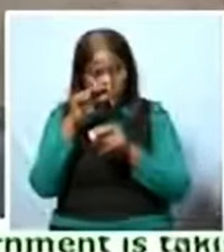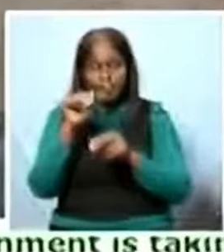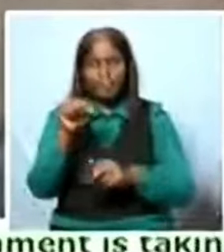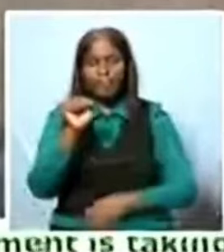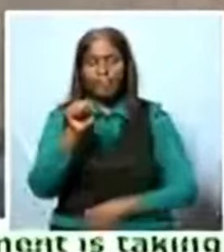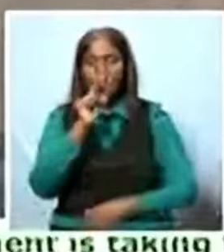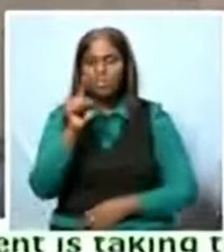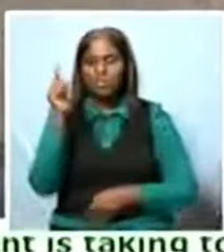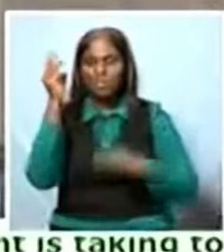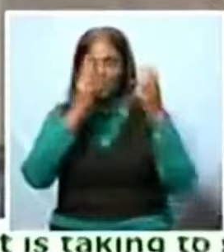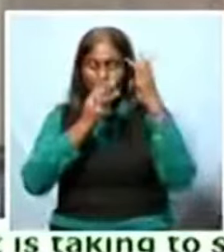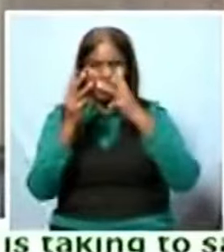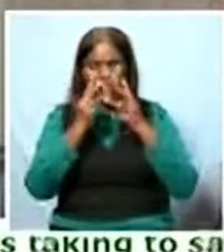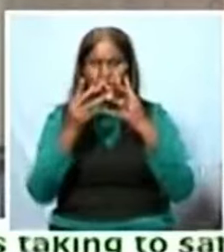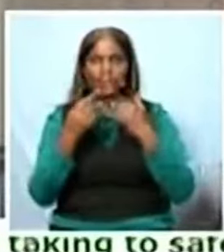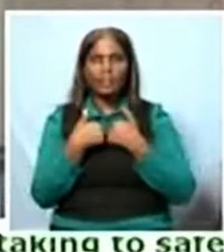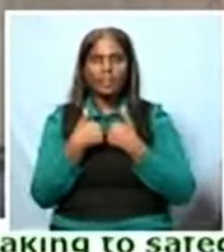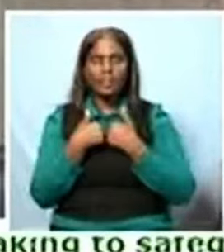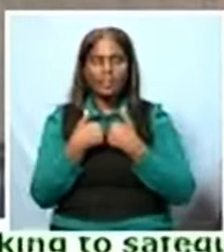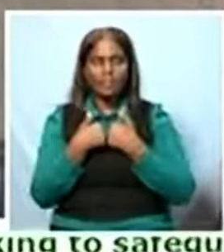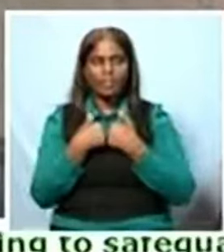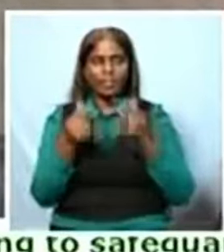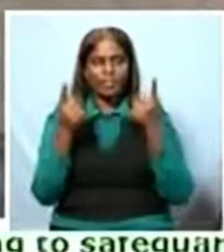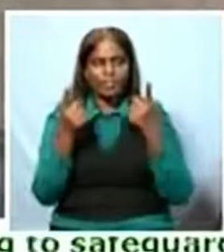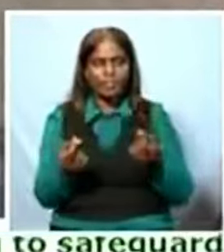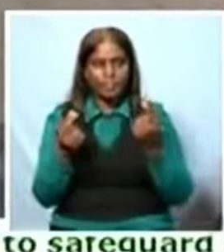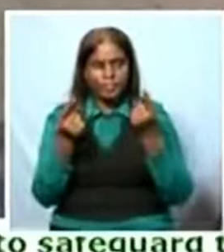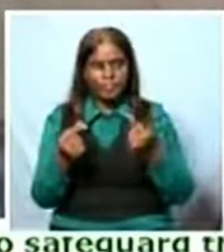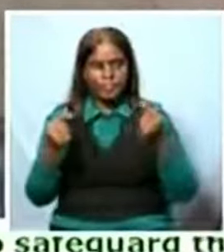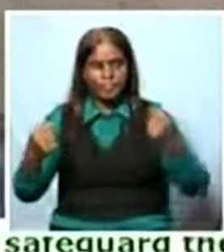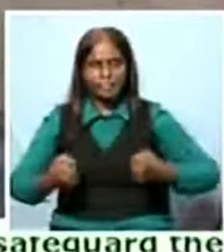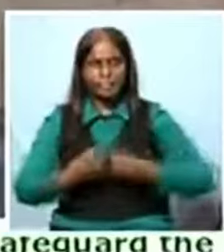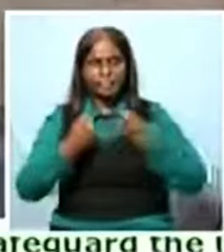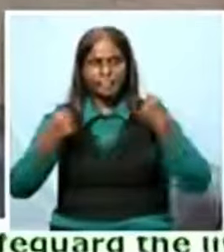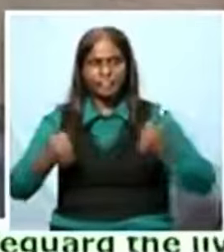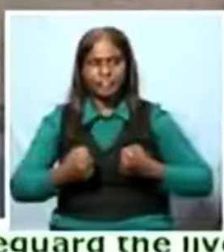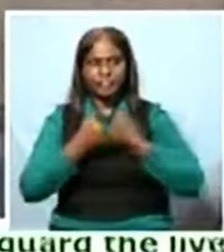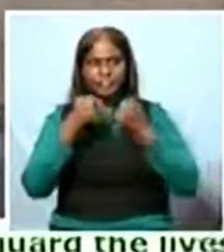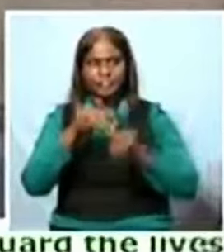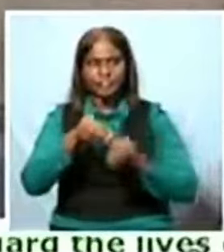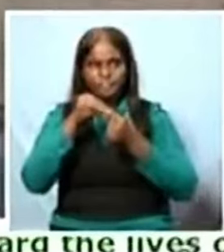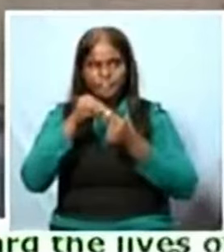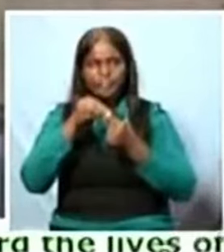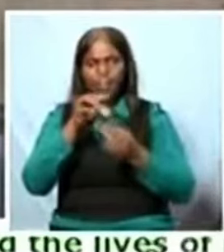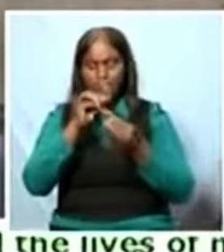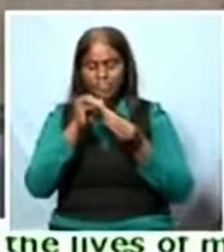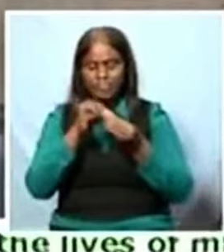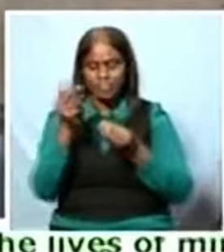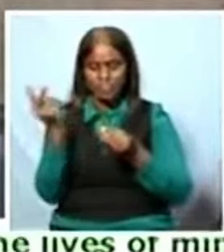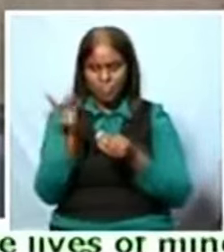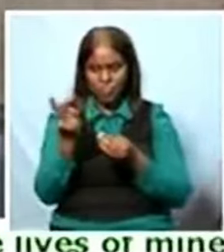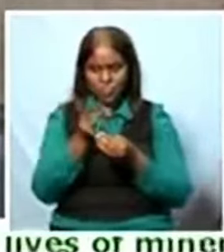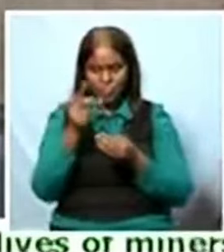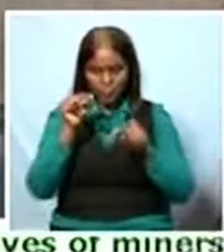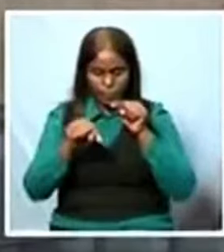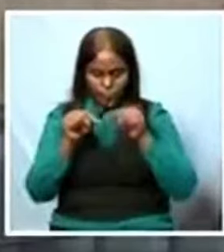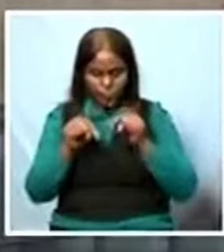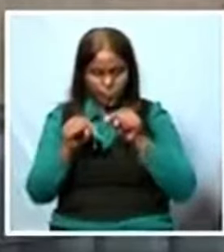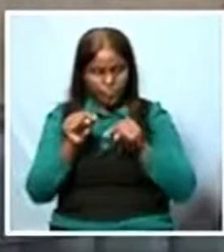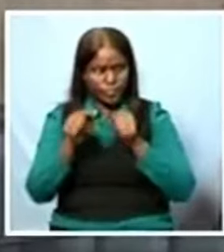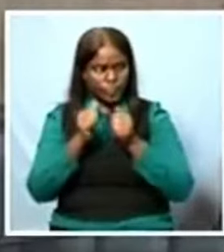the concern that the frequency of these accidents, especially the recent ones,